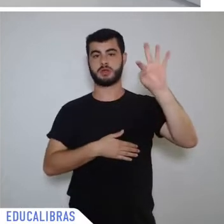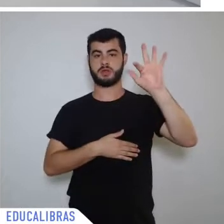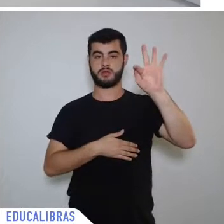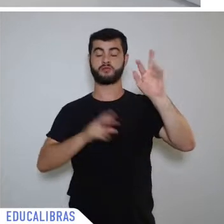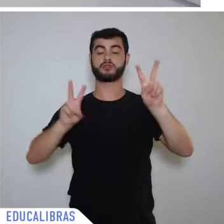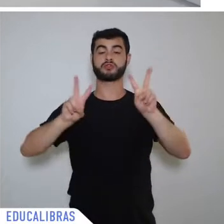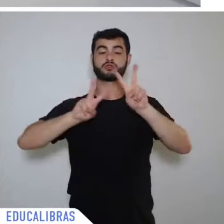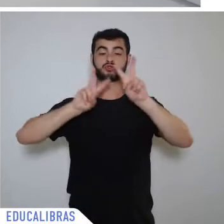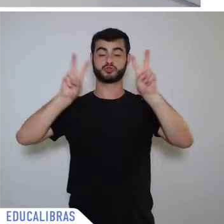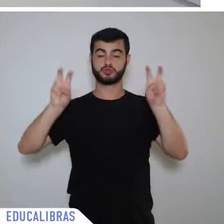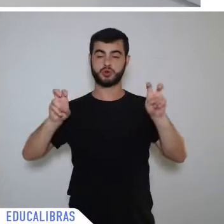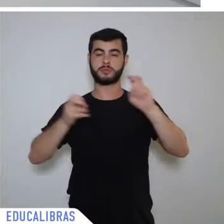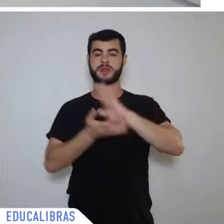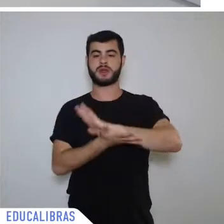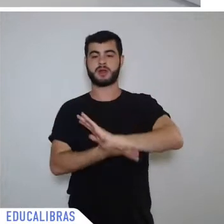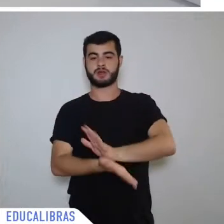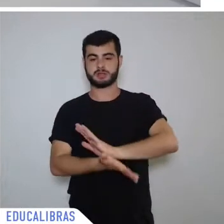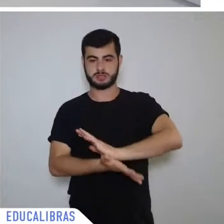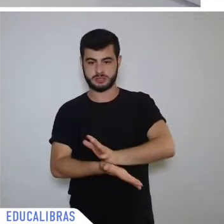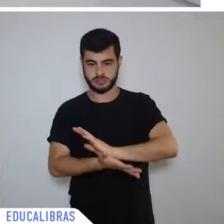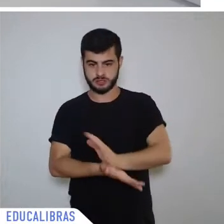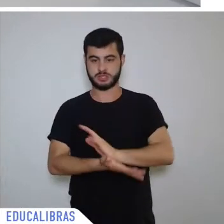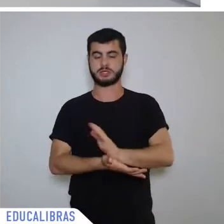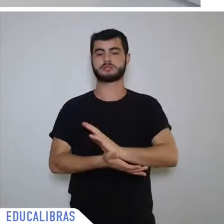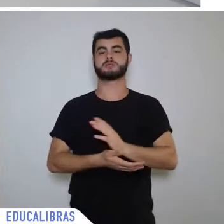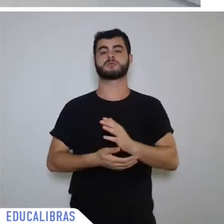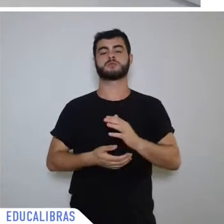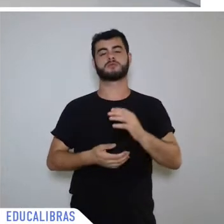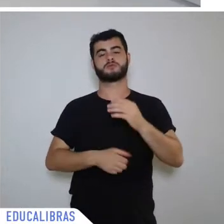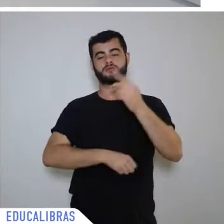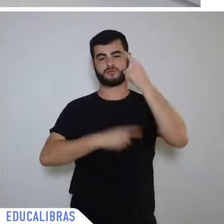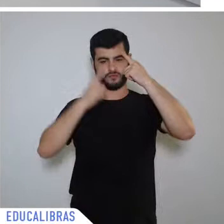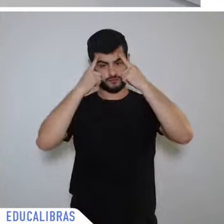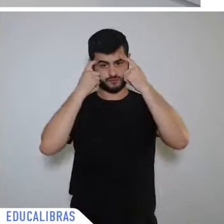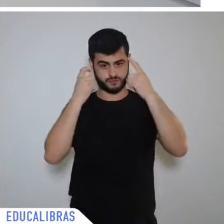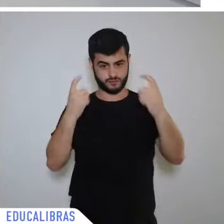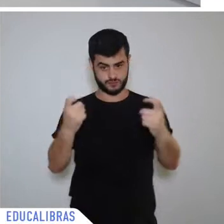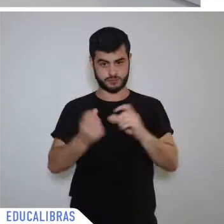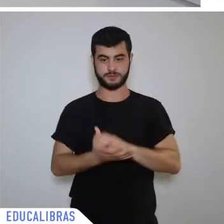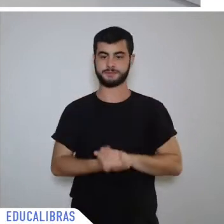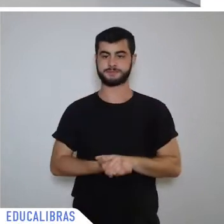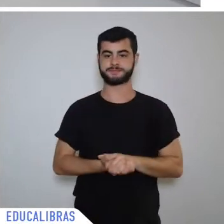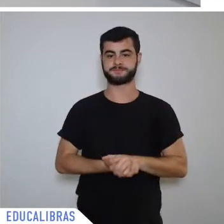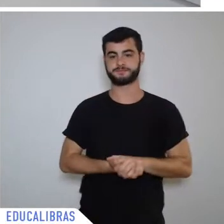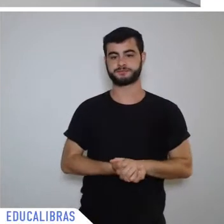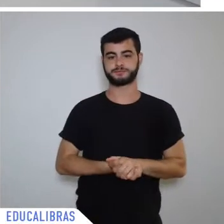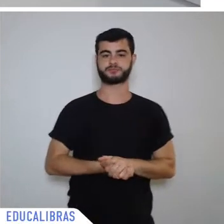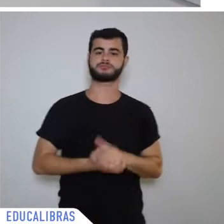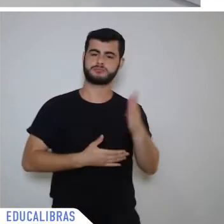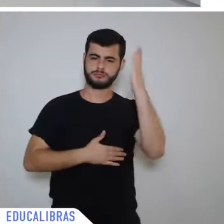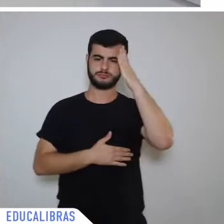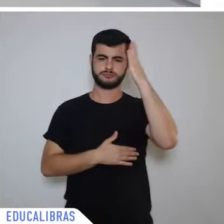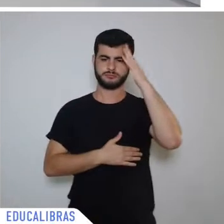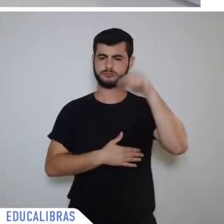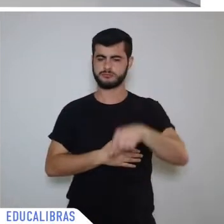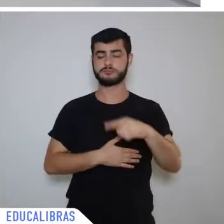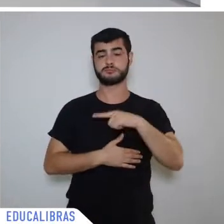written by women when we've sent it to the federal level. And in this letter,